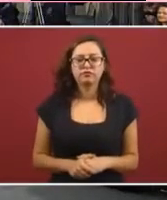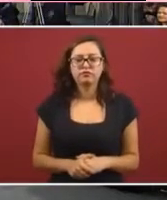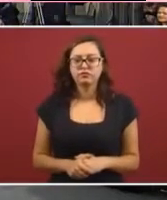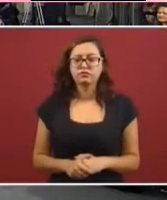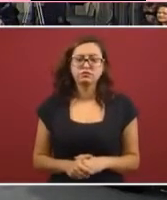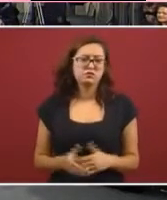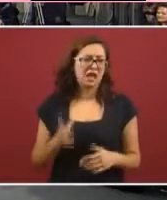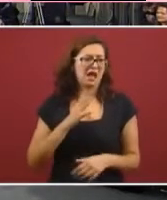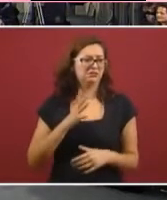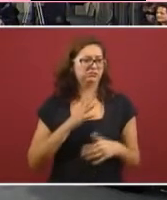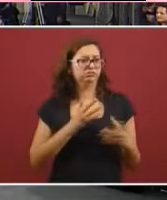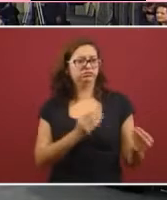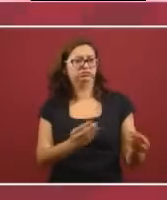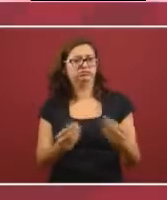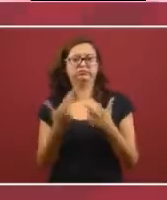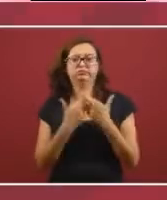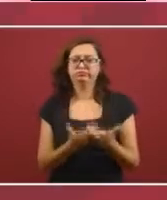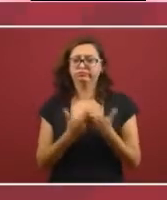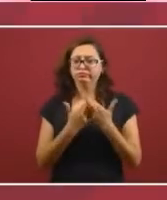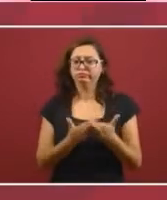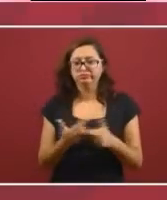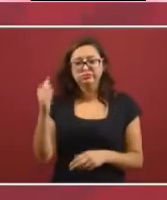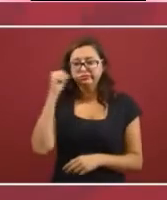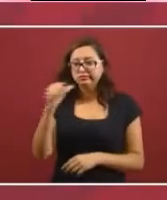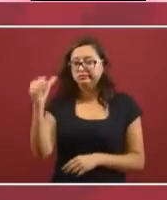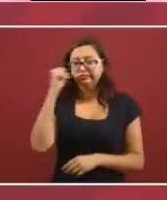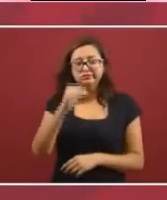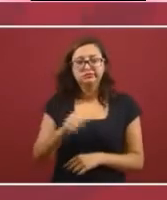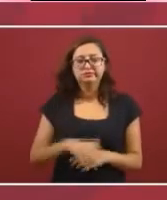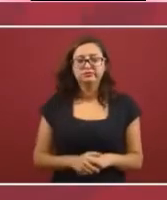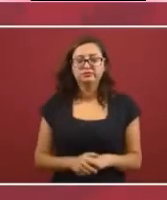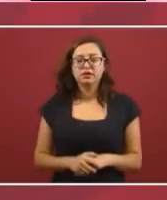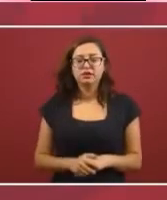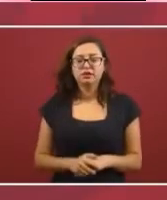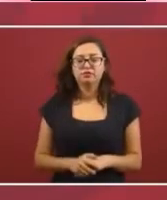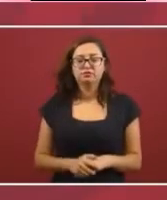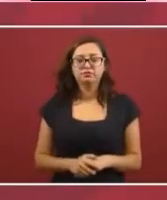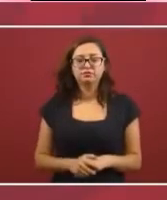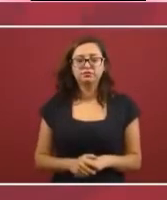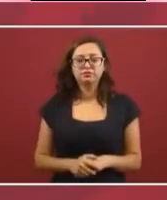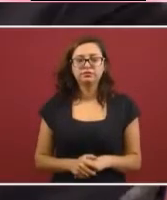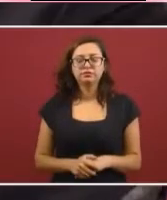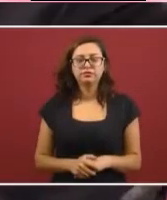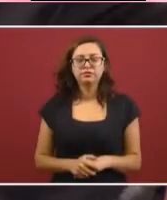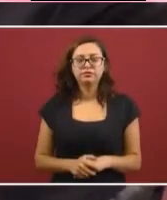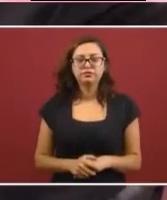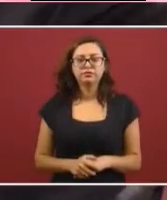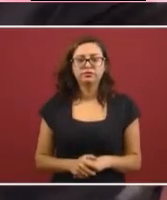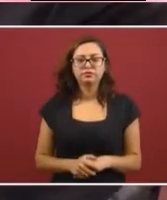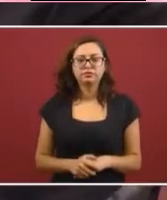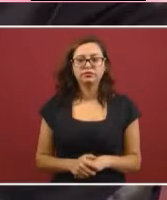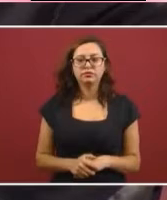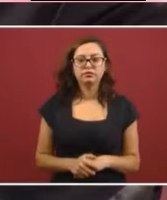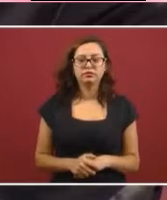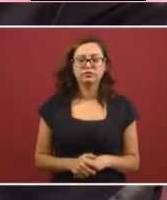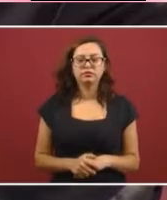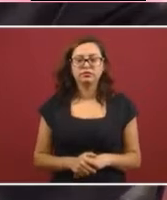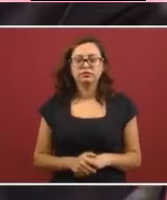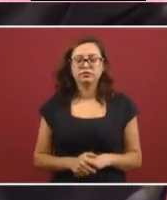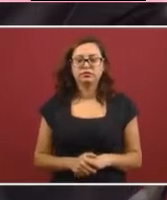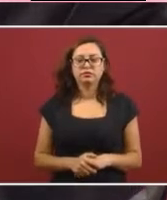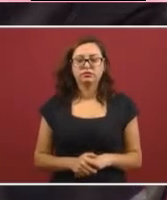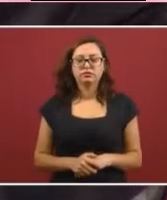these goods. So there will always be siempre some. Porque because siempre se